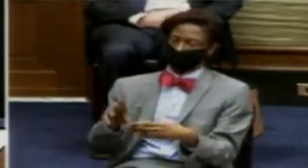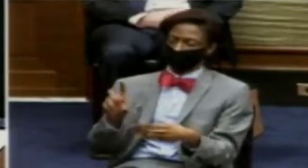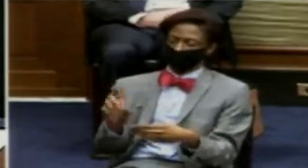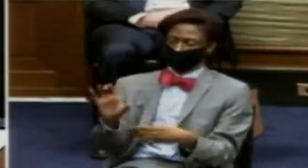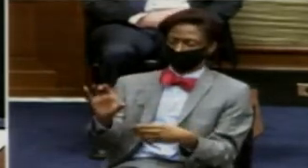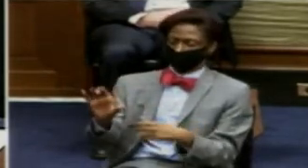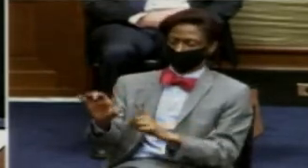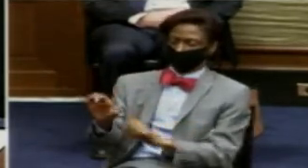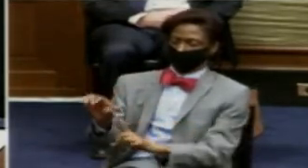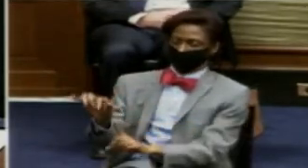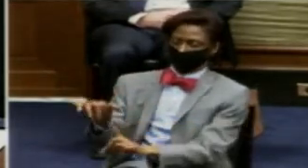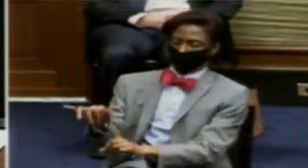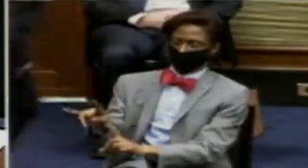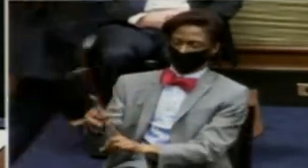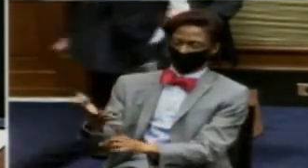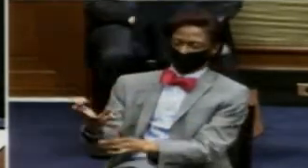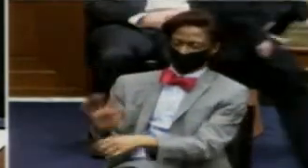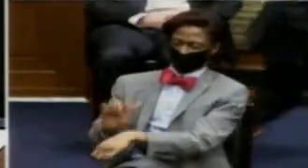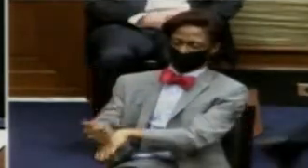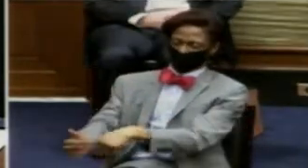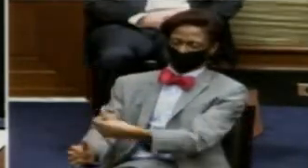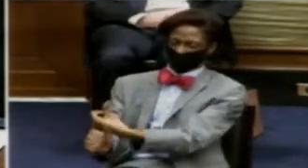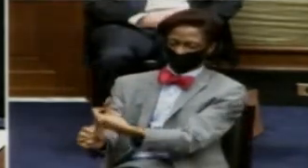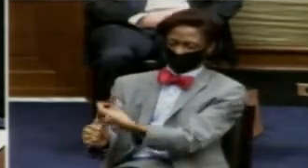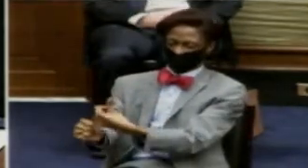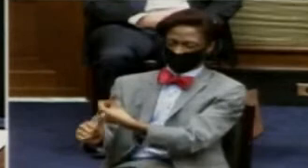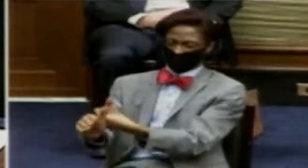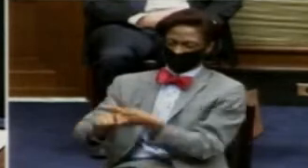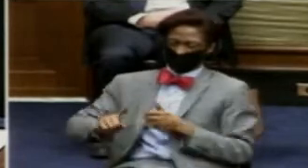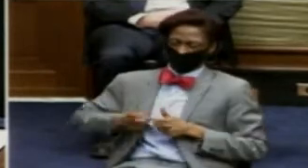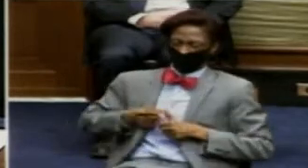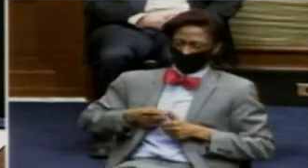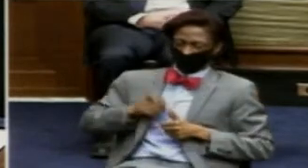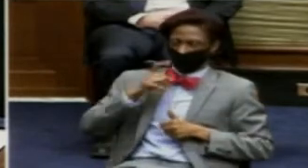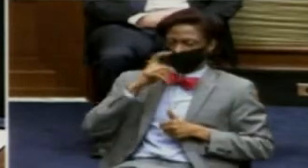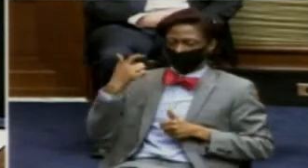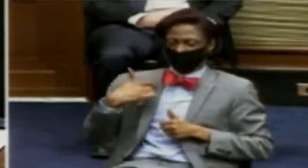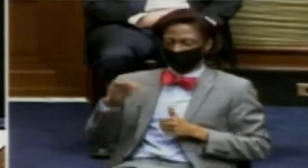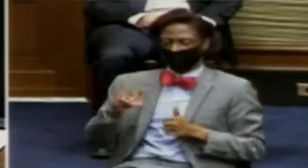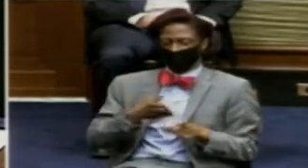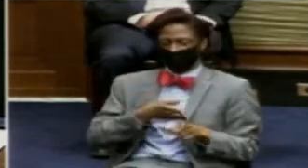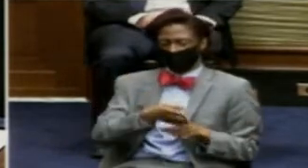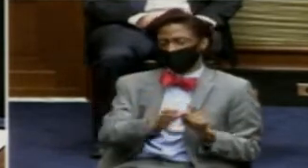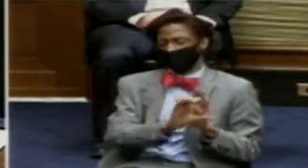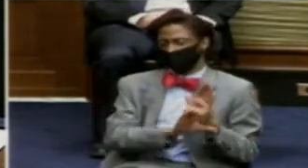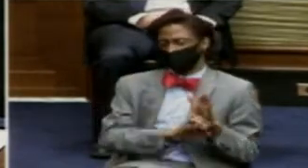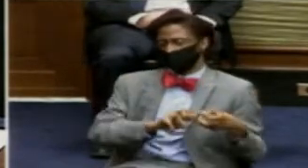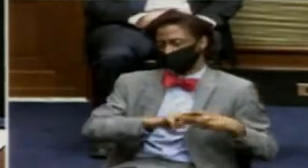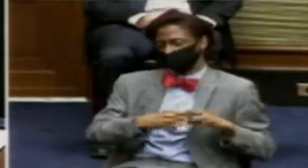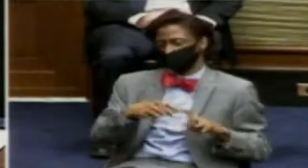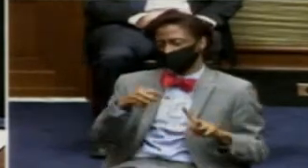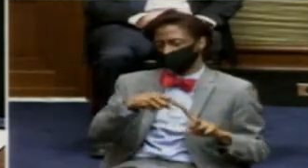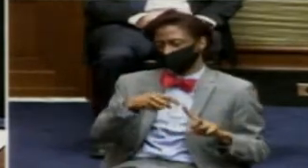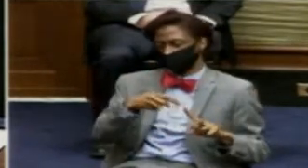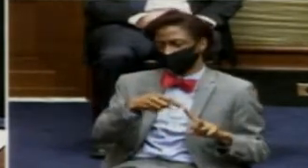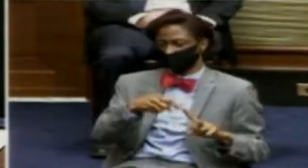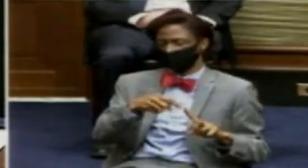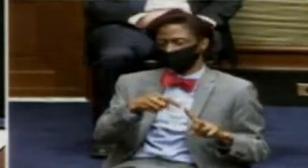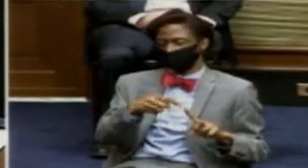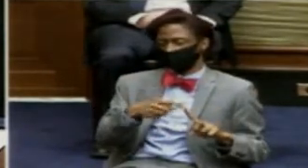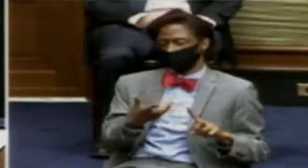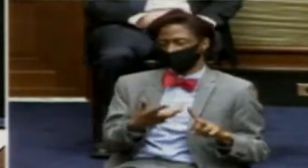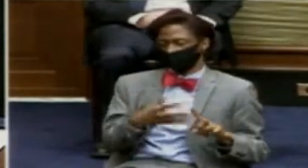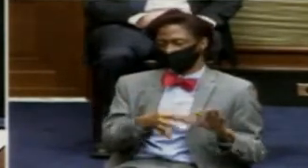this way sets a dangerous precedent because of the many constitutional issues that are unique to